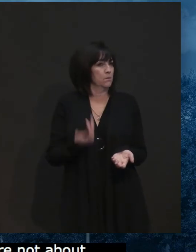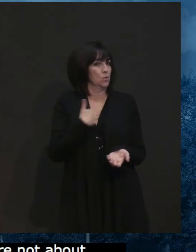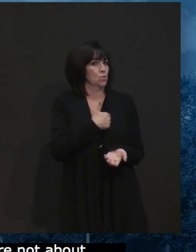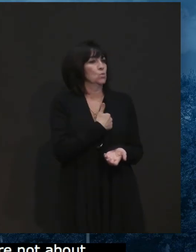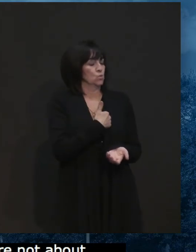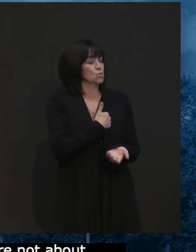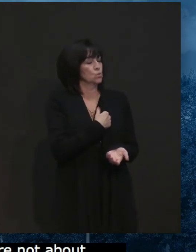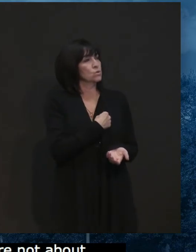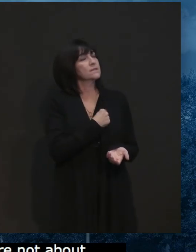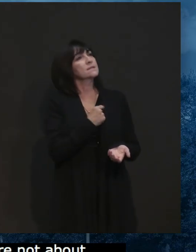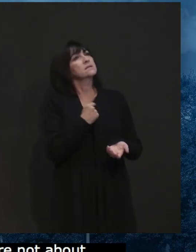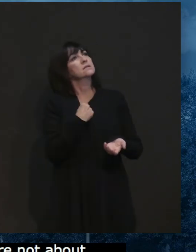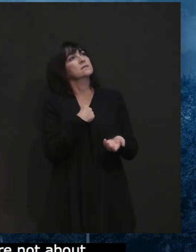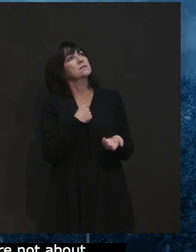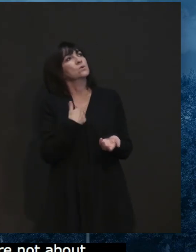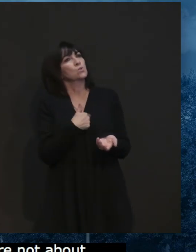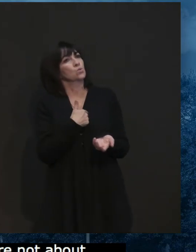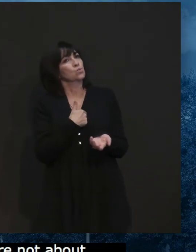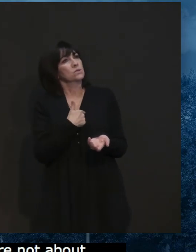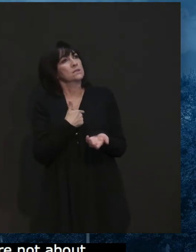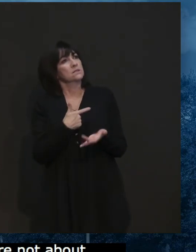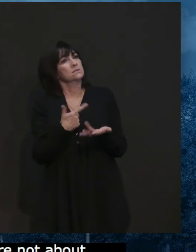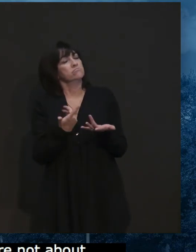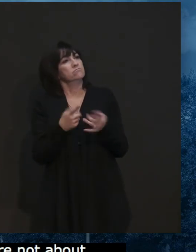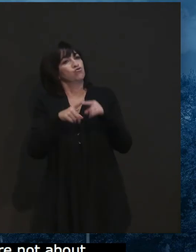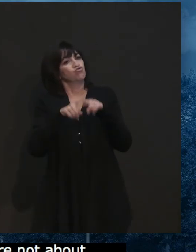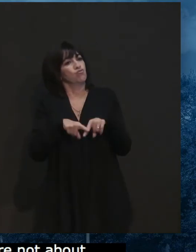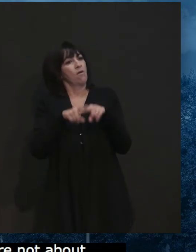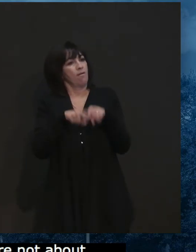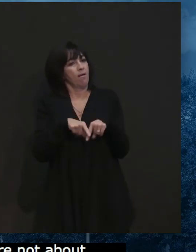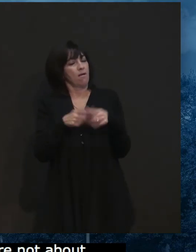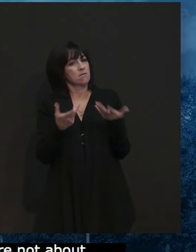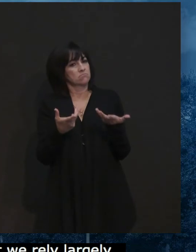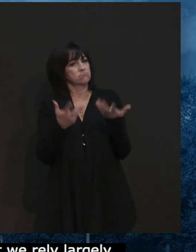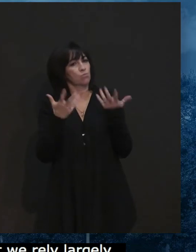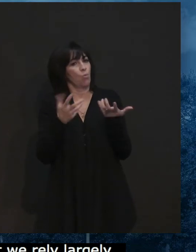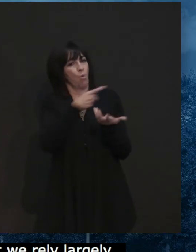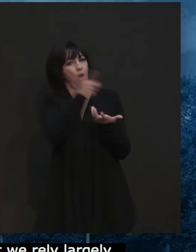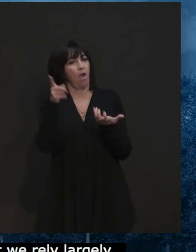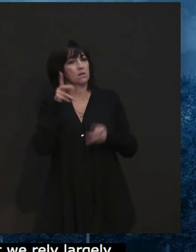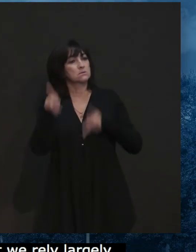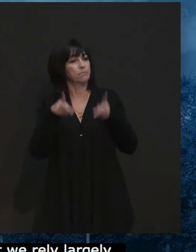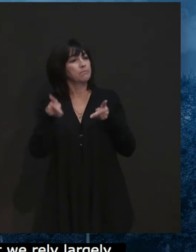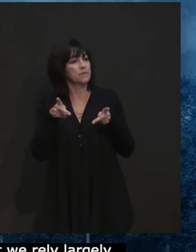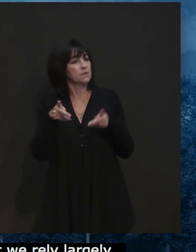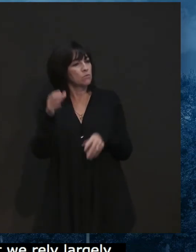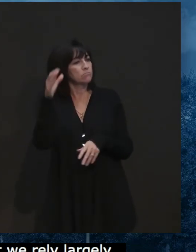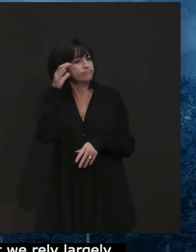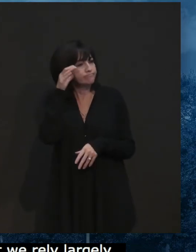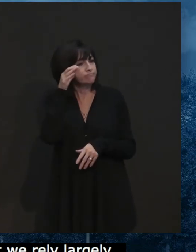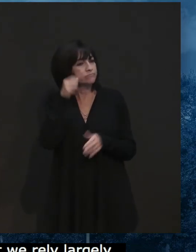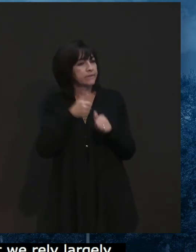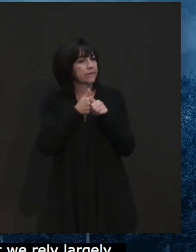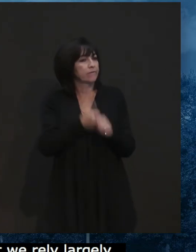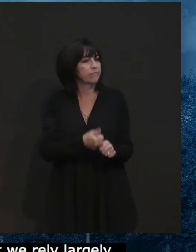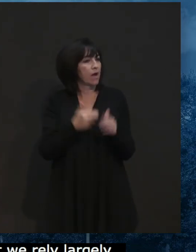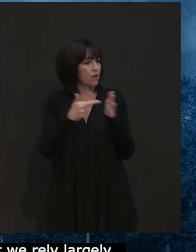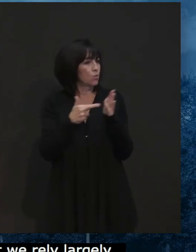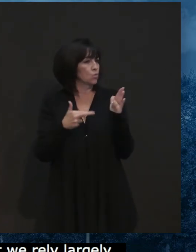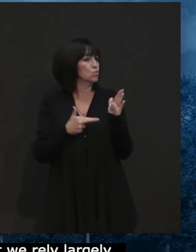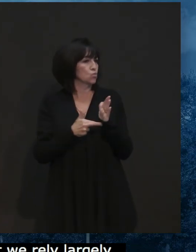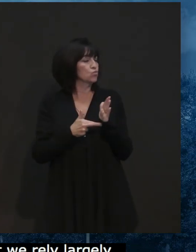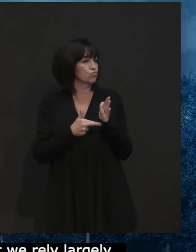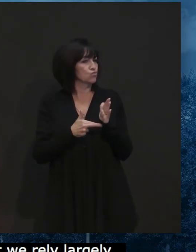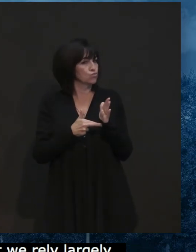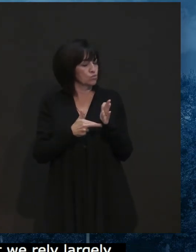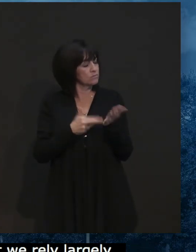not exclusively, but largely on voluntary compliance. And so the question really is, how do you achieve that?